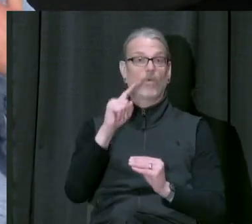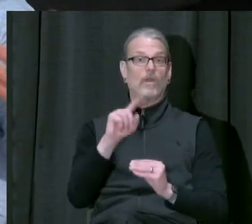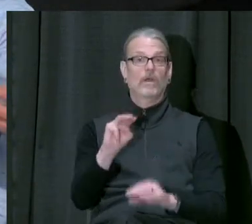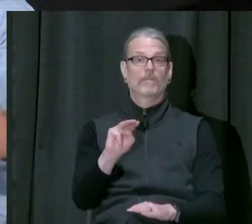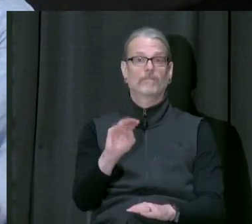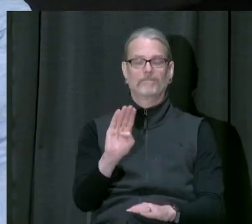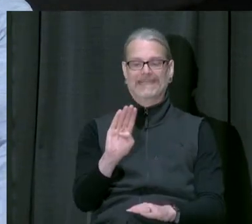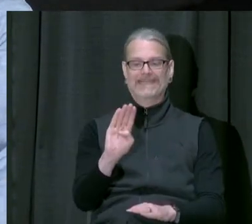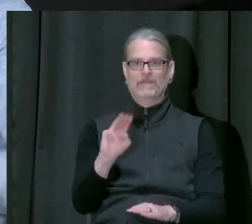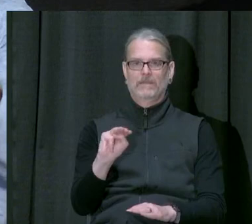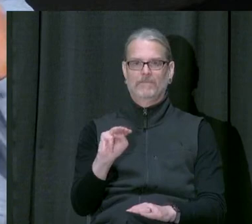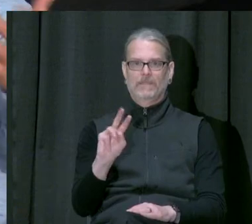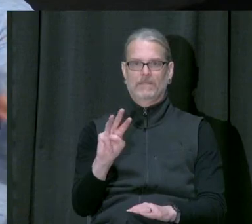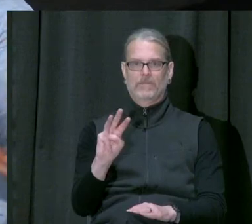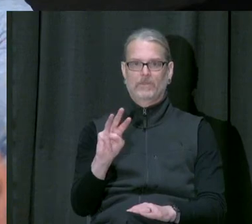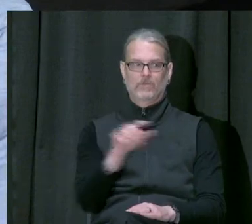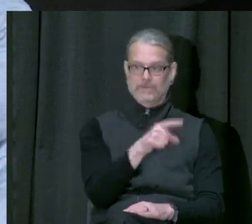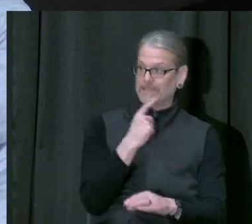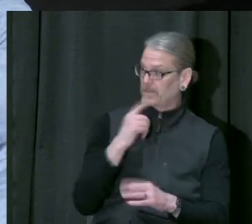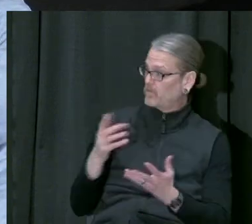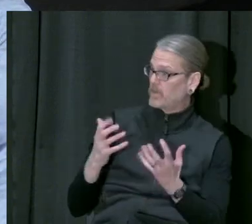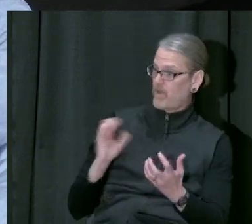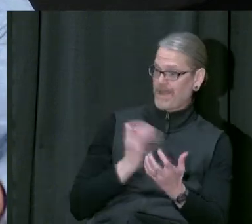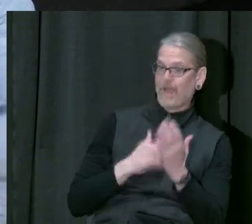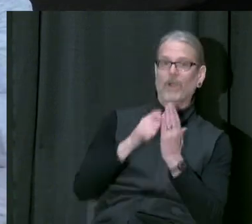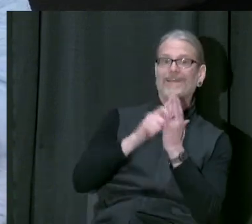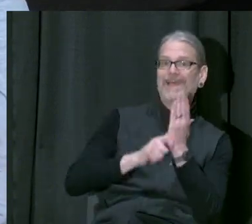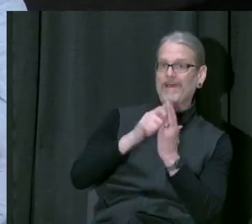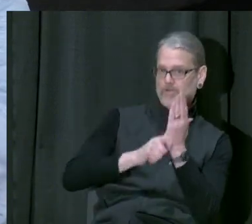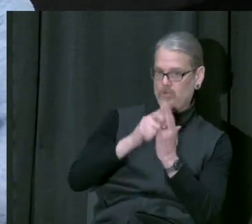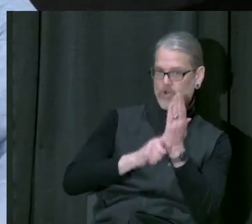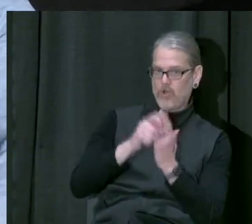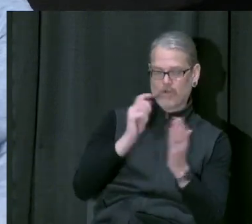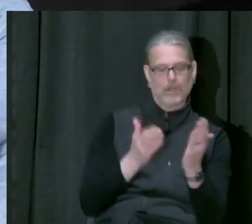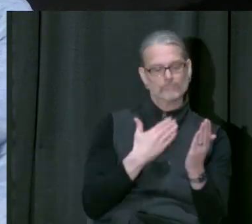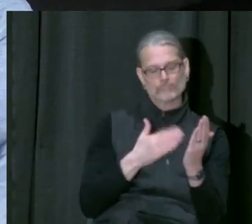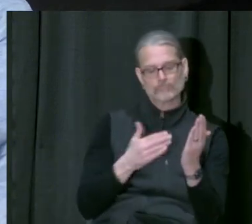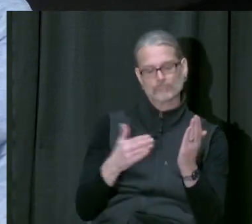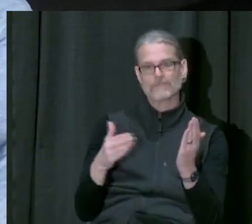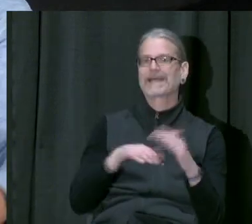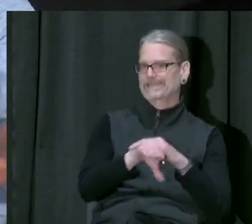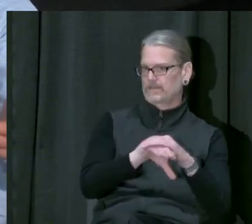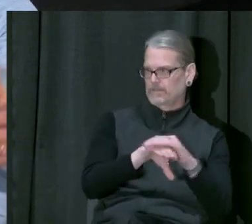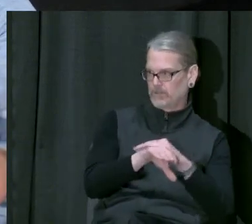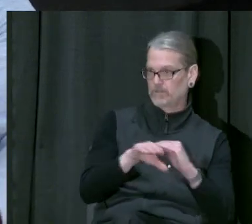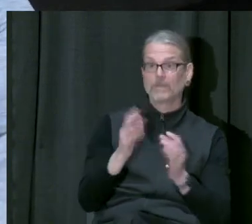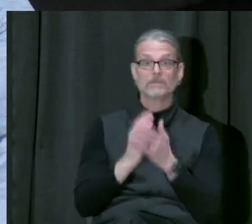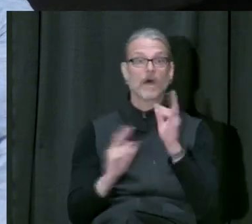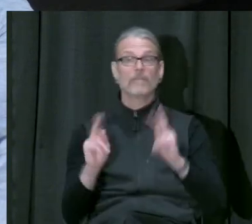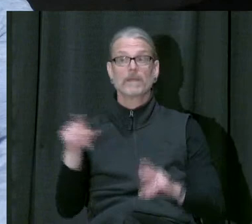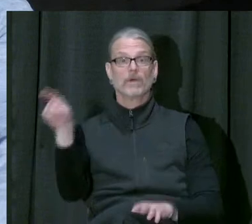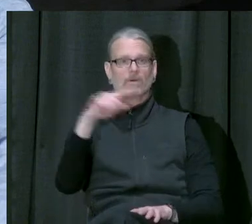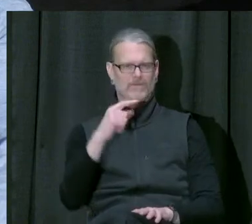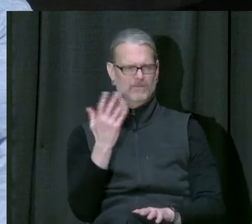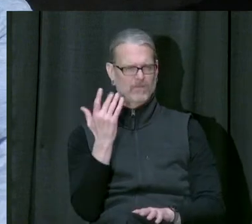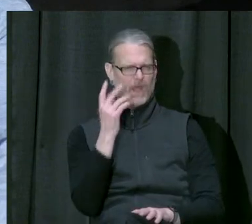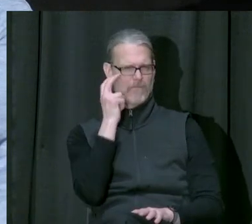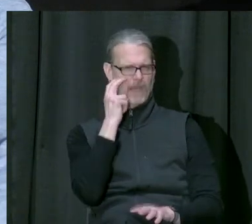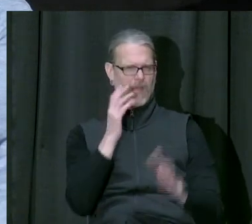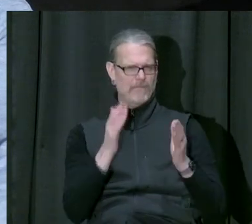they said, we want to make our catalog accessible. Now, there are certain people out there who would be like, why is a blind